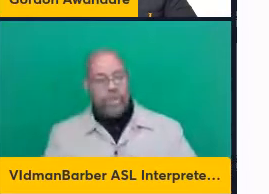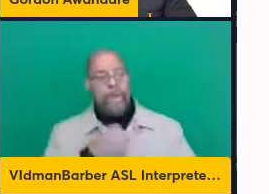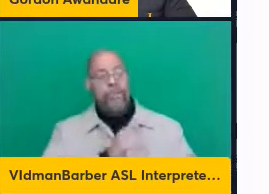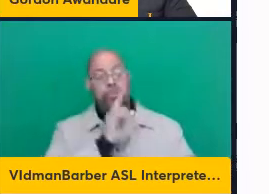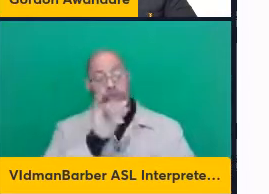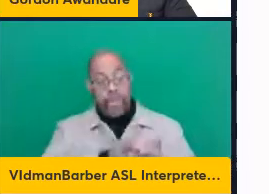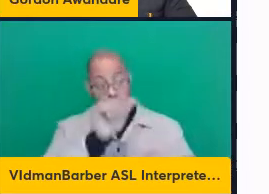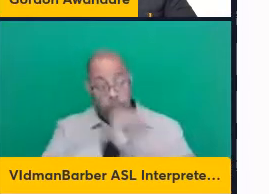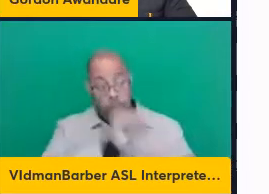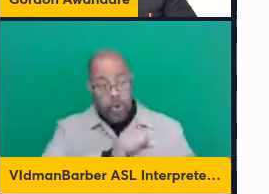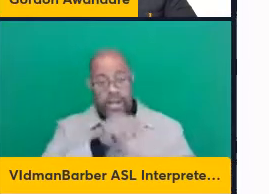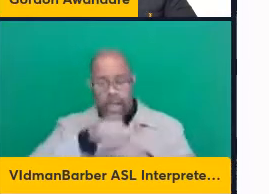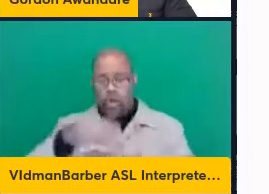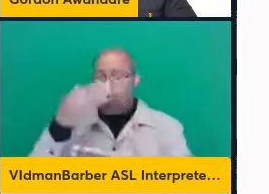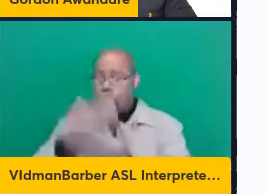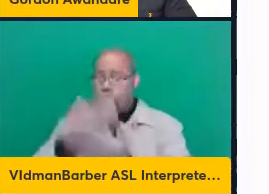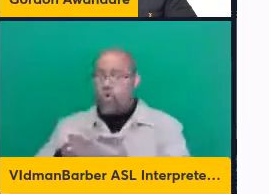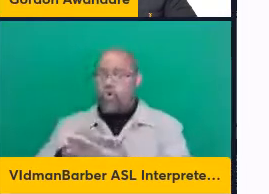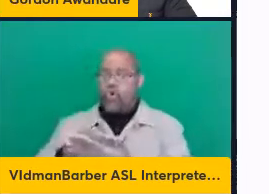that you're publishing in